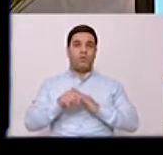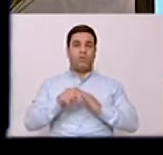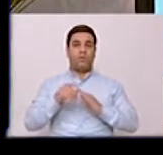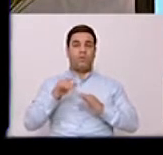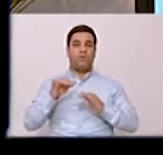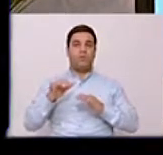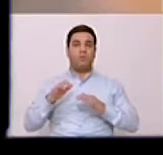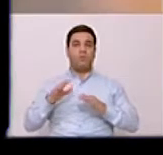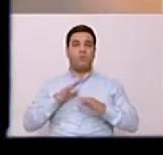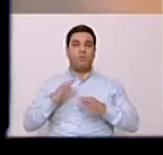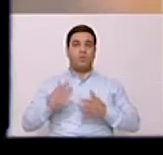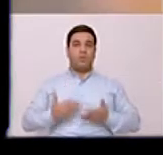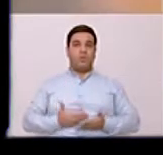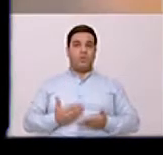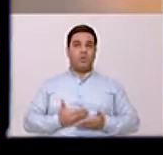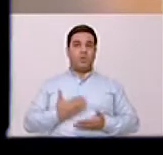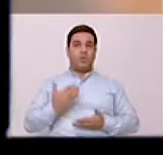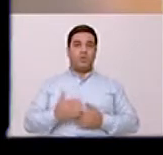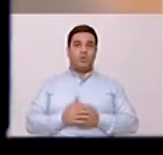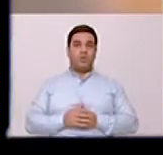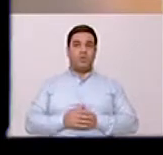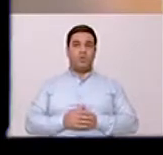faoliyat ko'rsatadi.